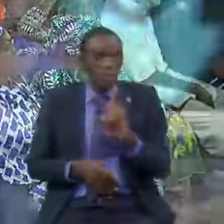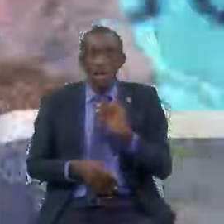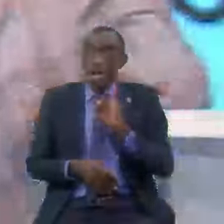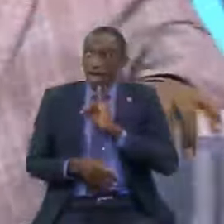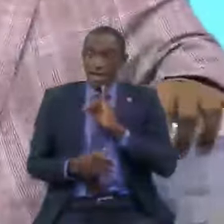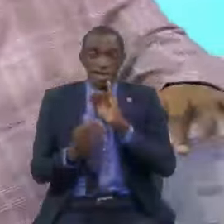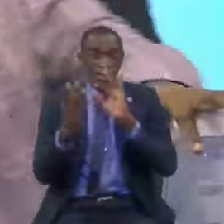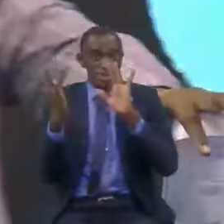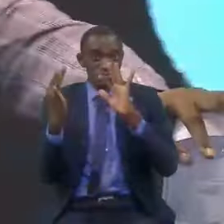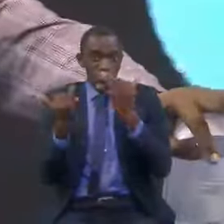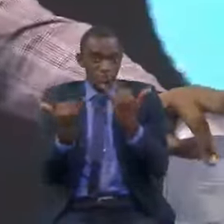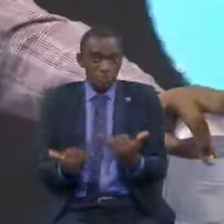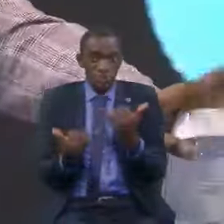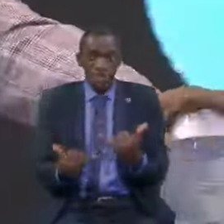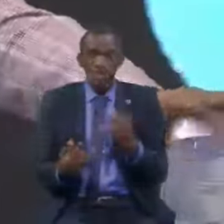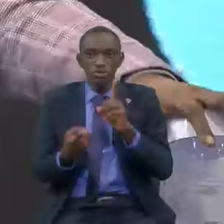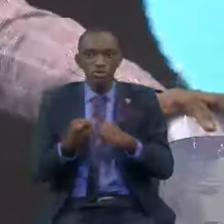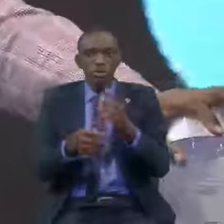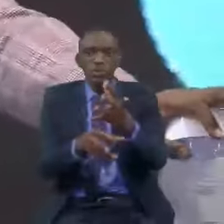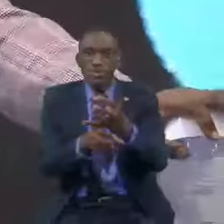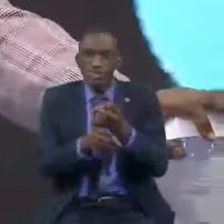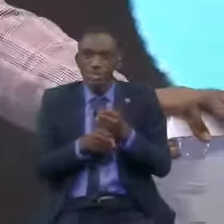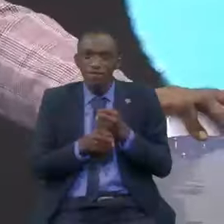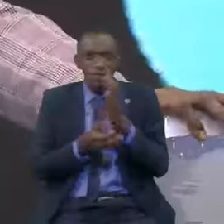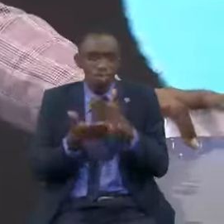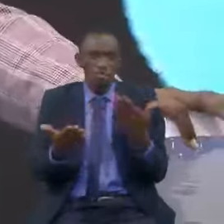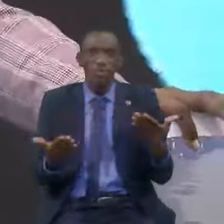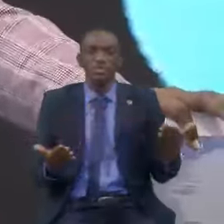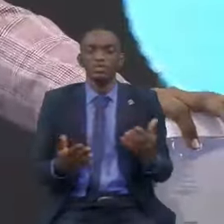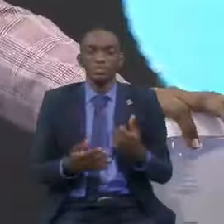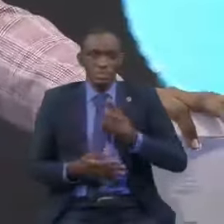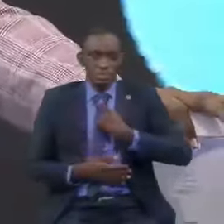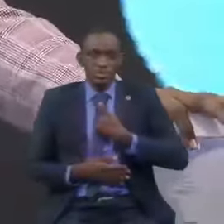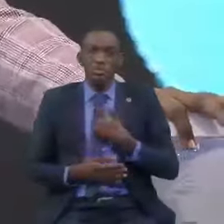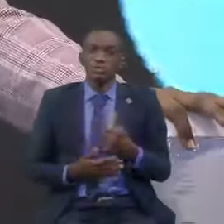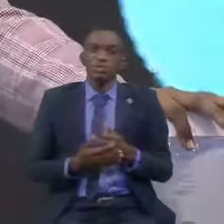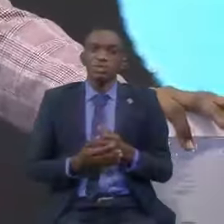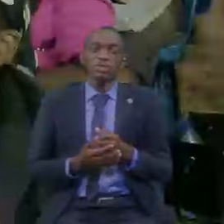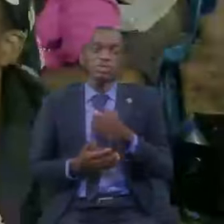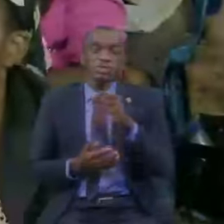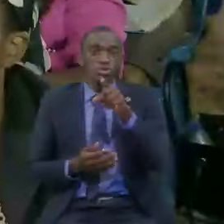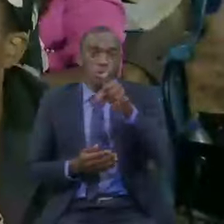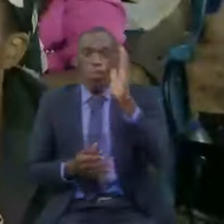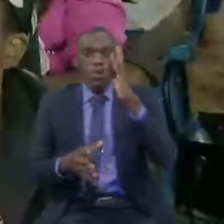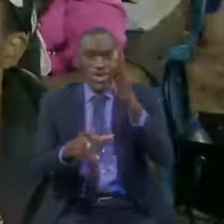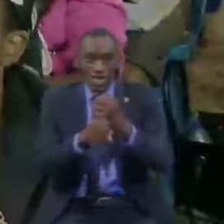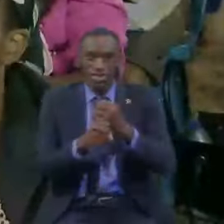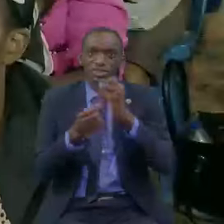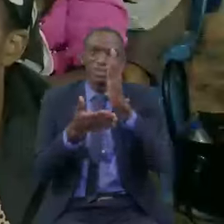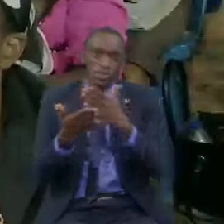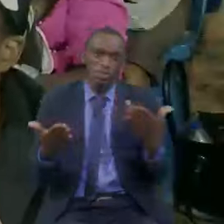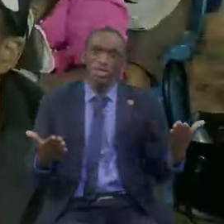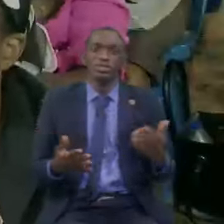tonight to receive something. You will get something. Yeah. Something